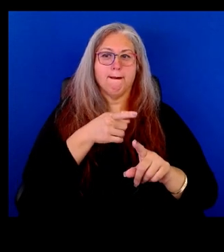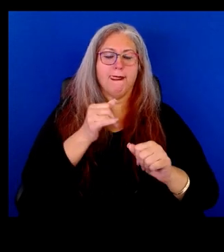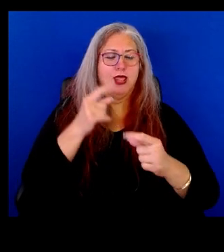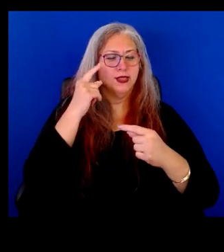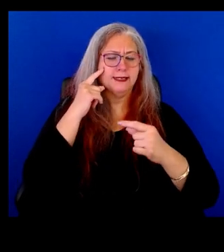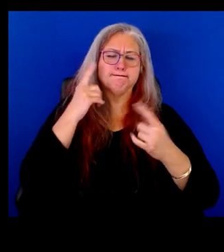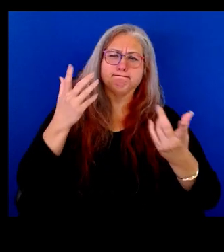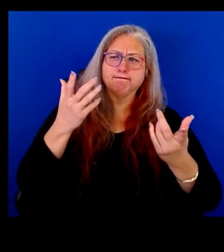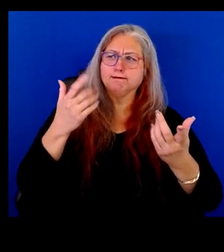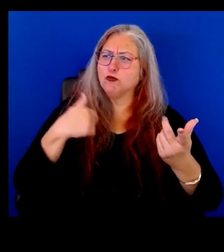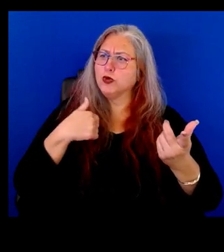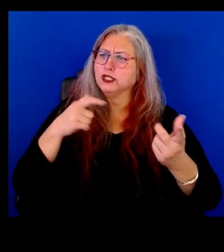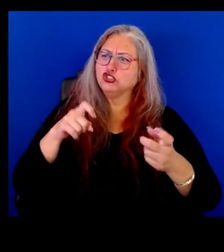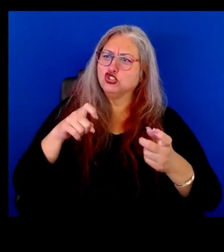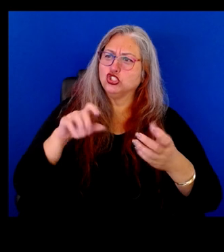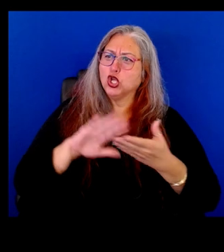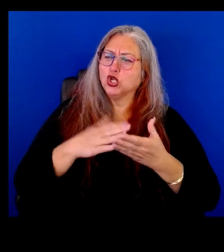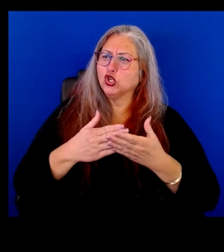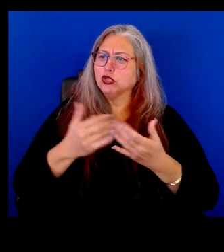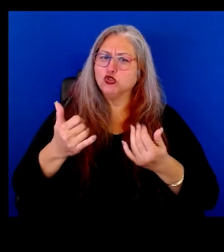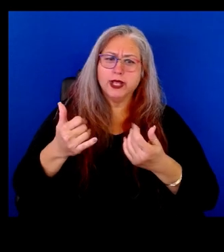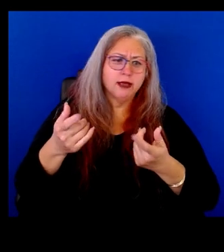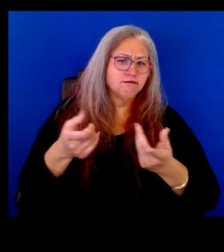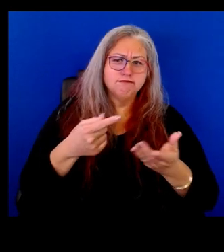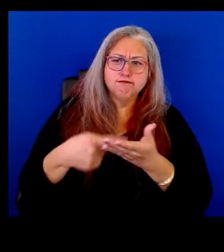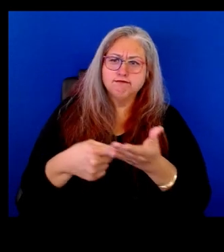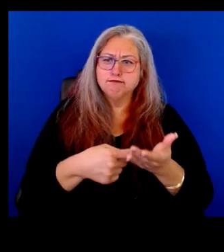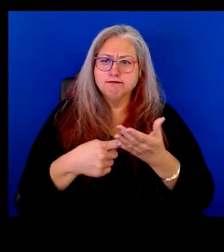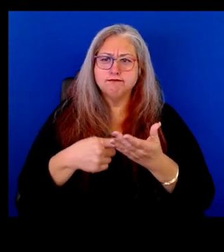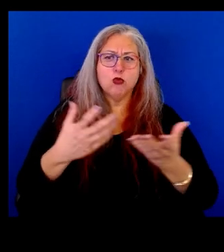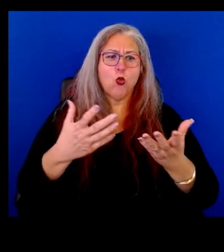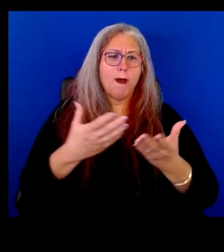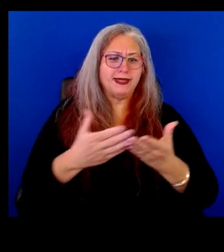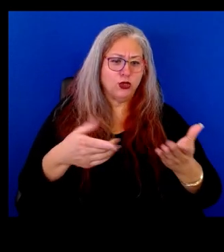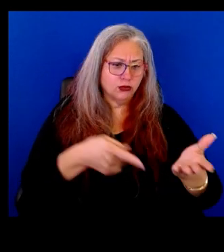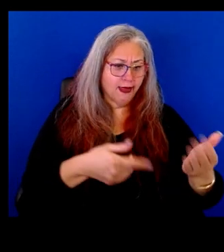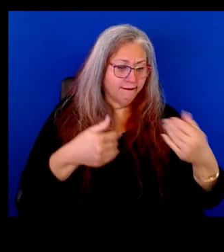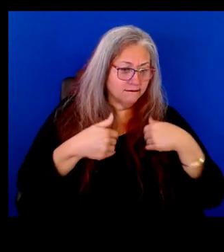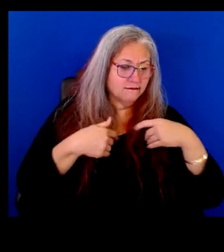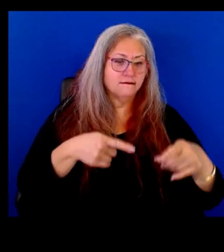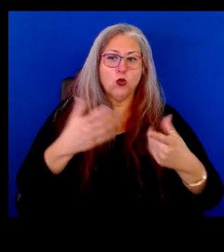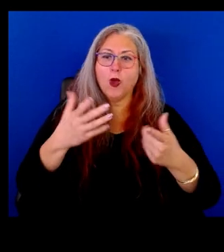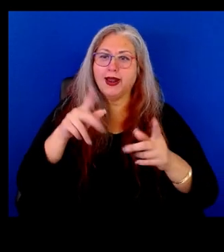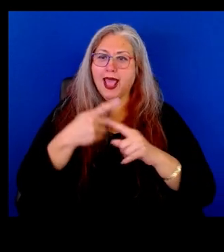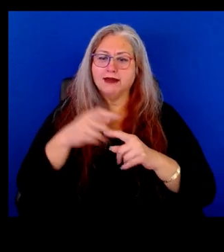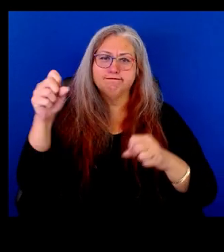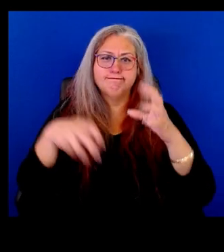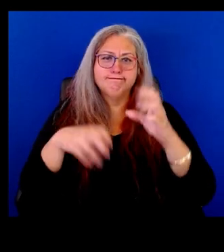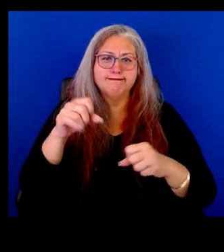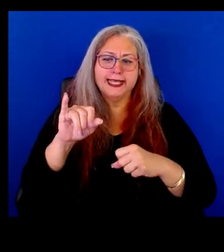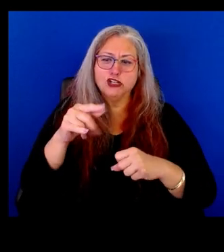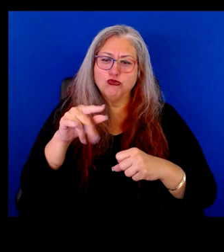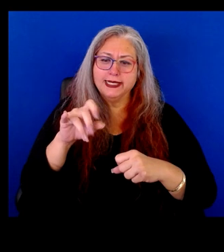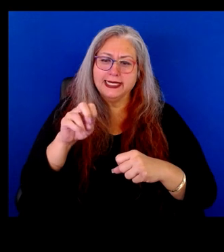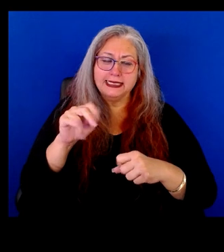think of what should we think of cooking today, what materials do we have, what ingredients